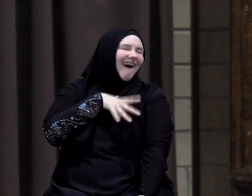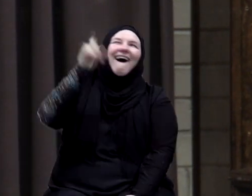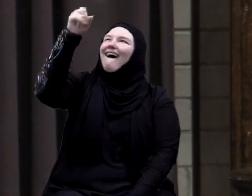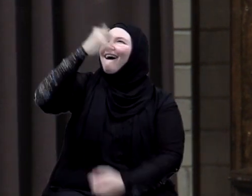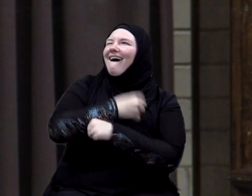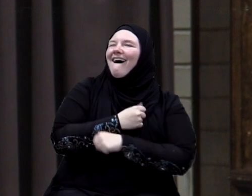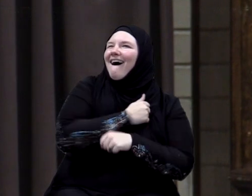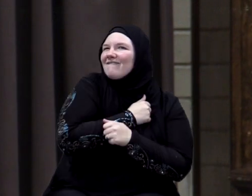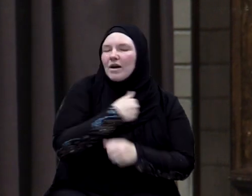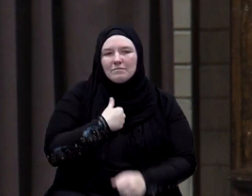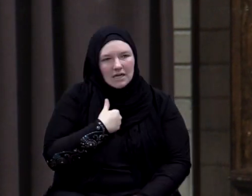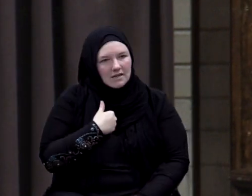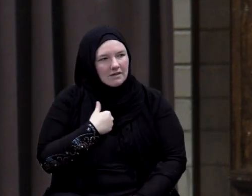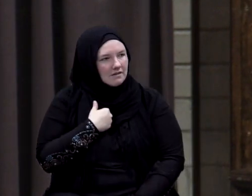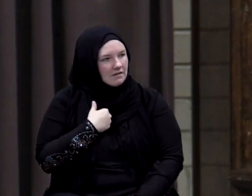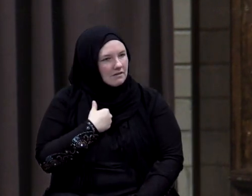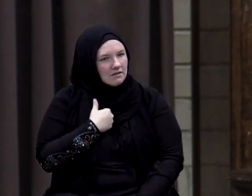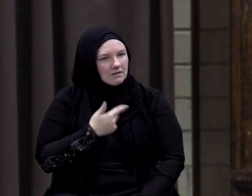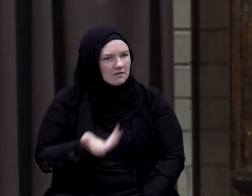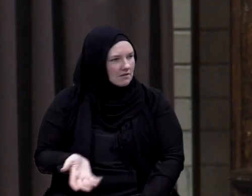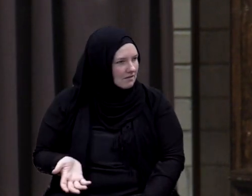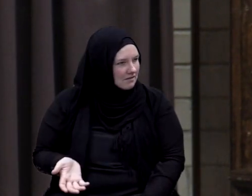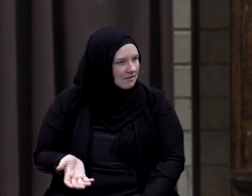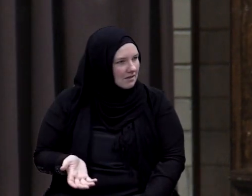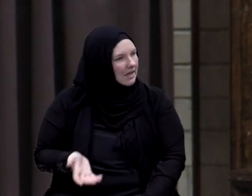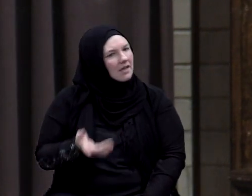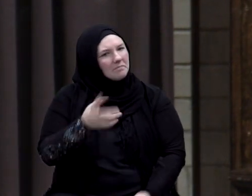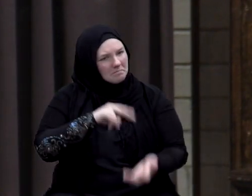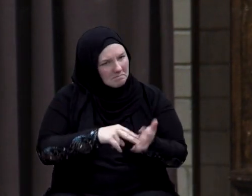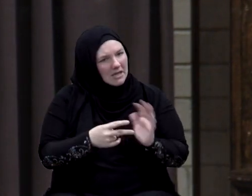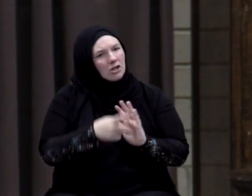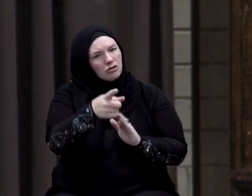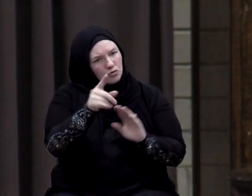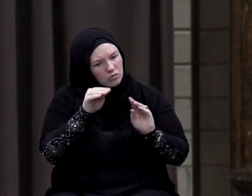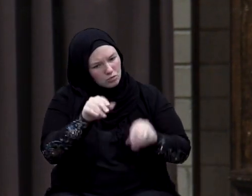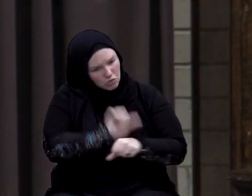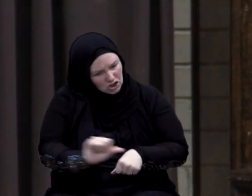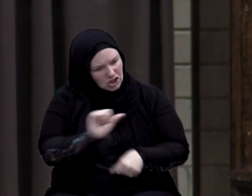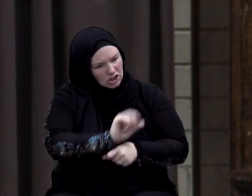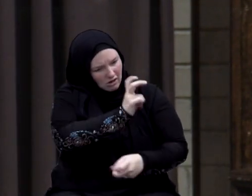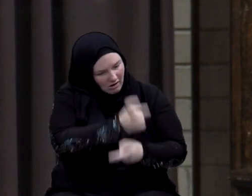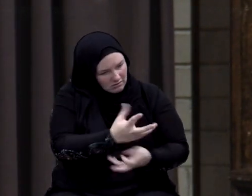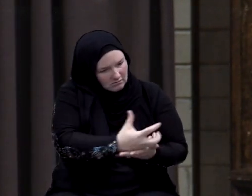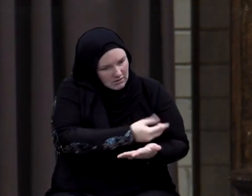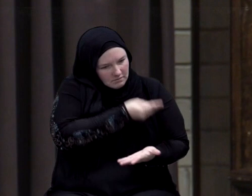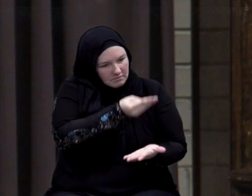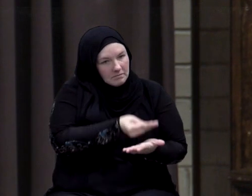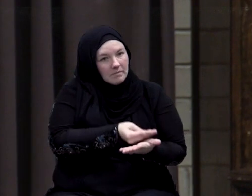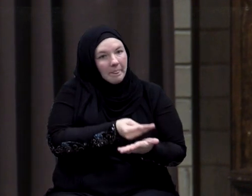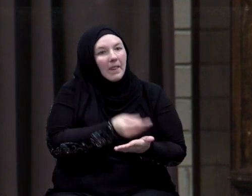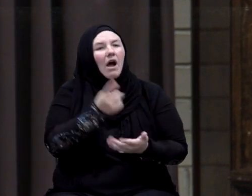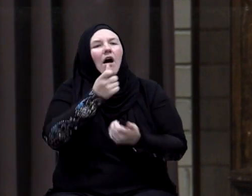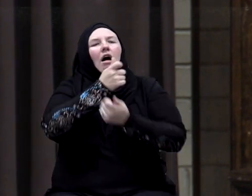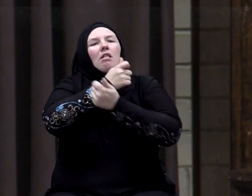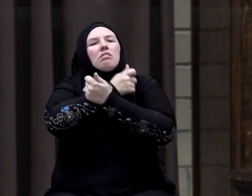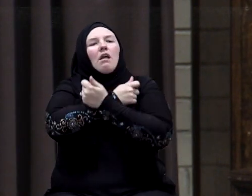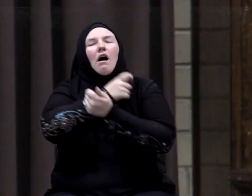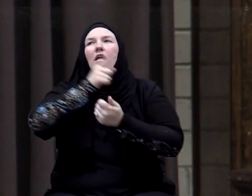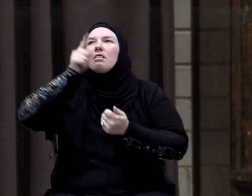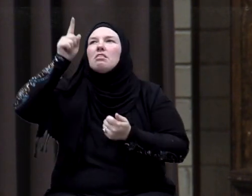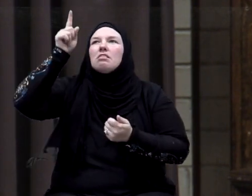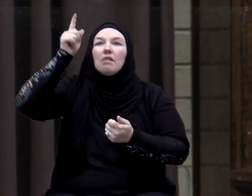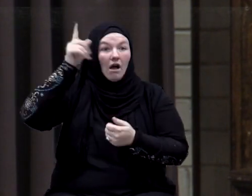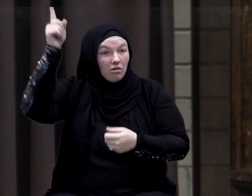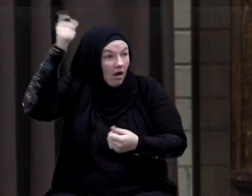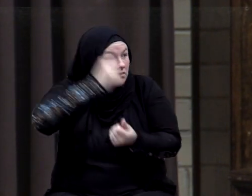are of your making. You put the effort, you get some dollars. But Allah loved you before He had created